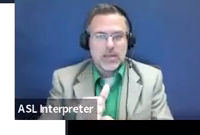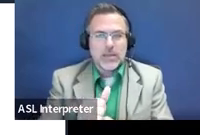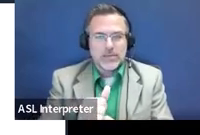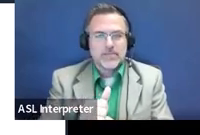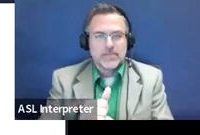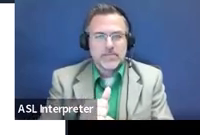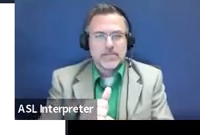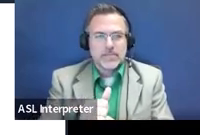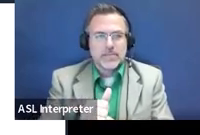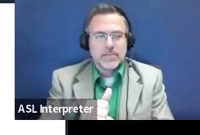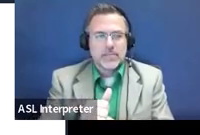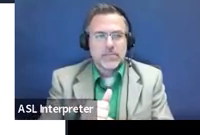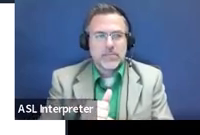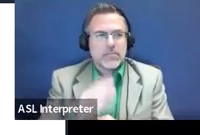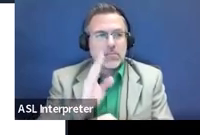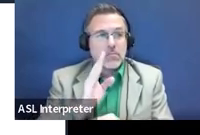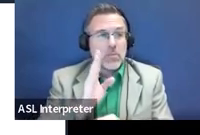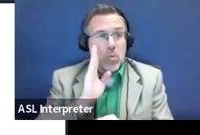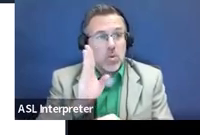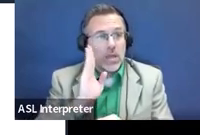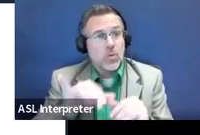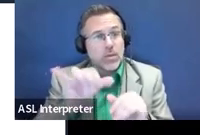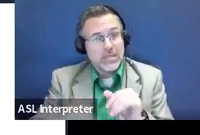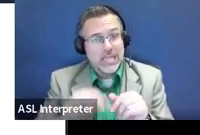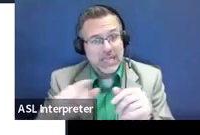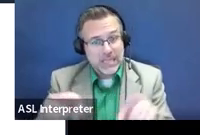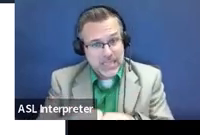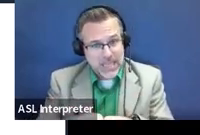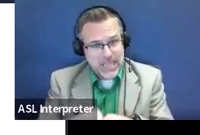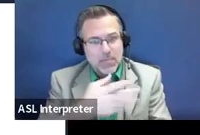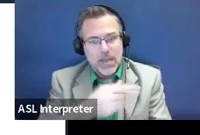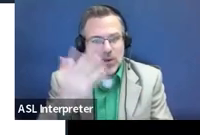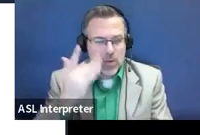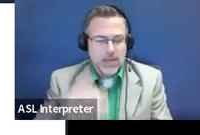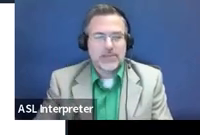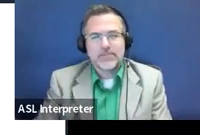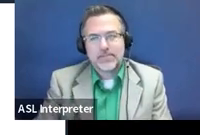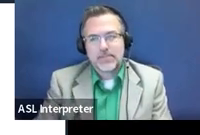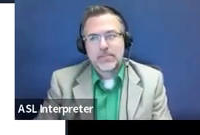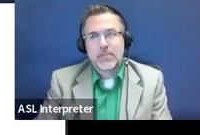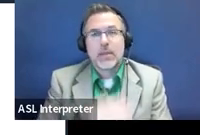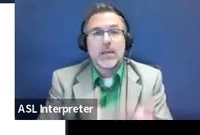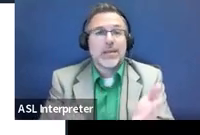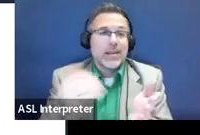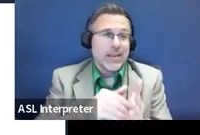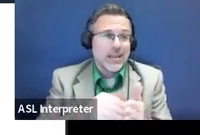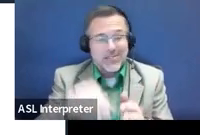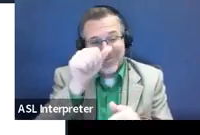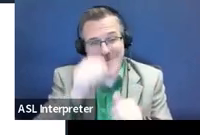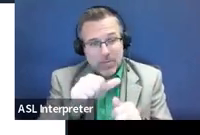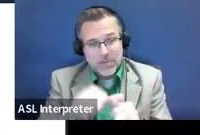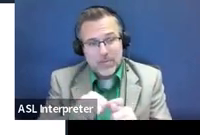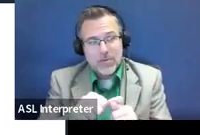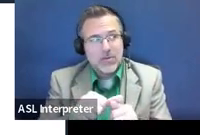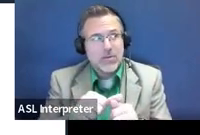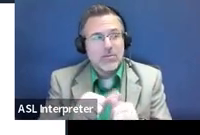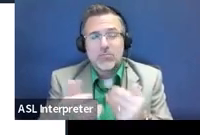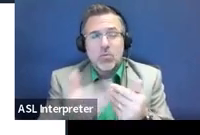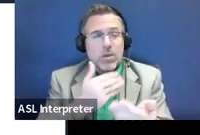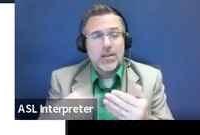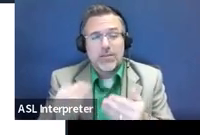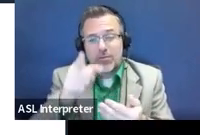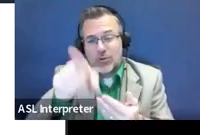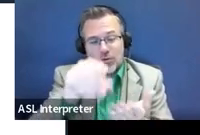this is going to stay the same, and then why is that going to stay the same? And then again, just remembering that whatever you're putting in